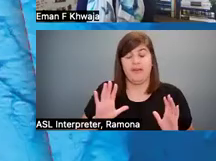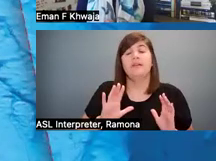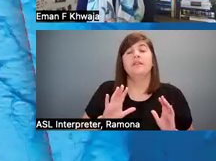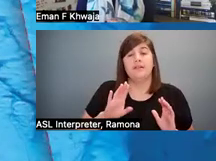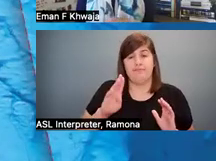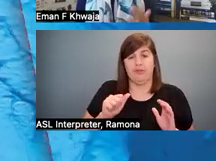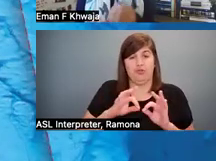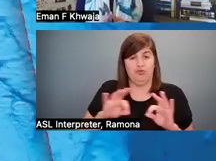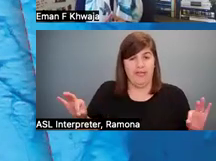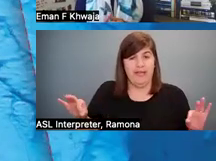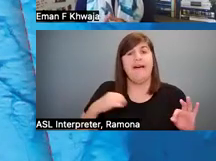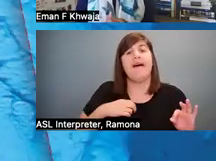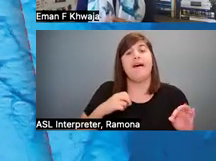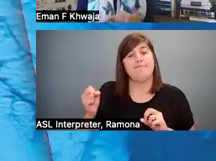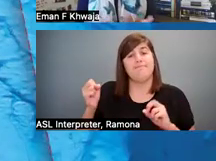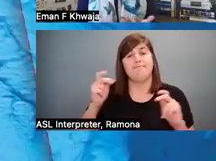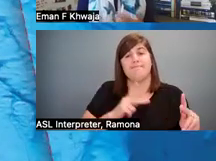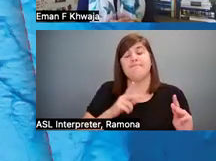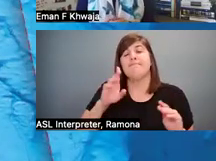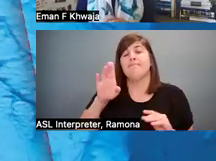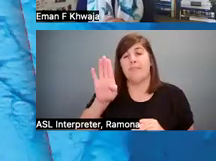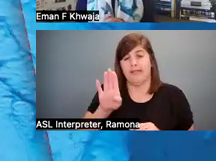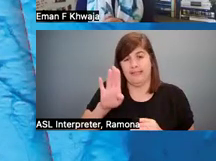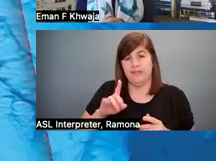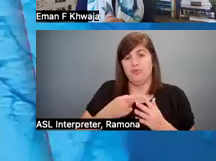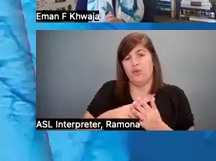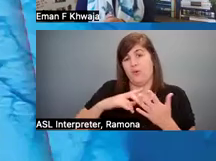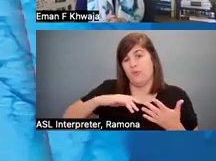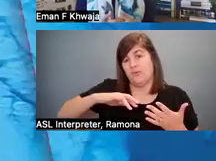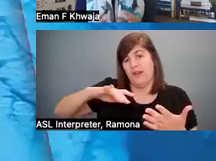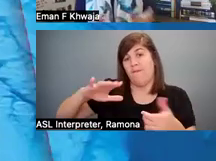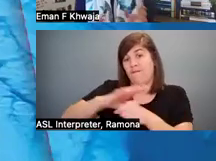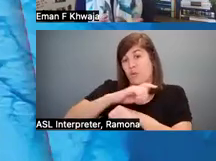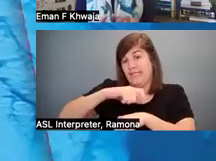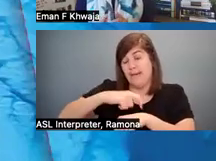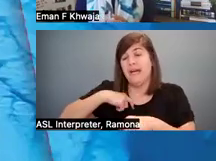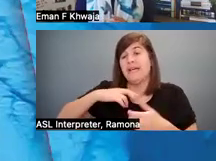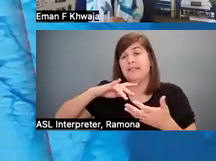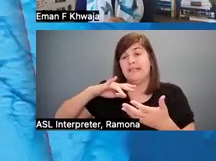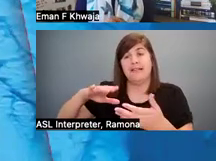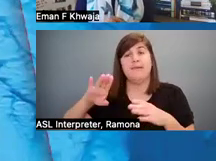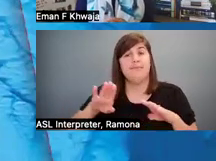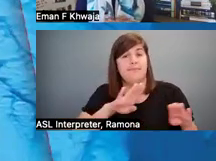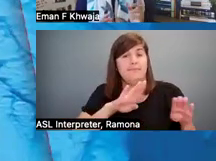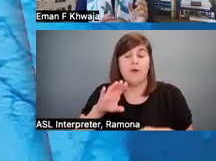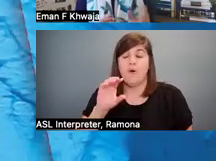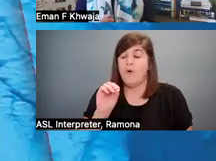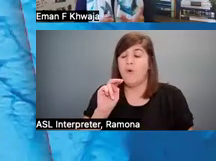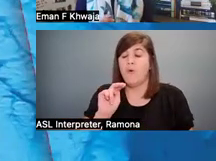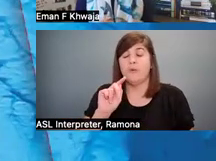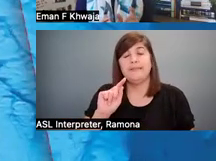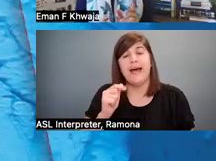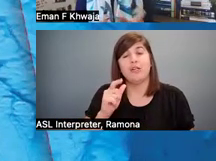undergraduate degree, I moved back to Boston and I started studying whales full time. I study behavioral ontogeny, which is a